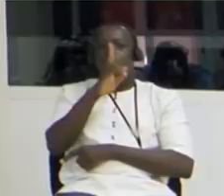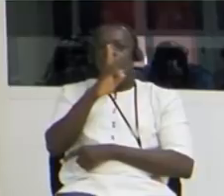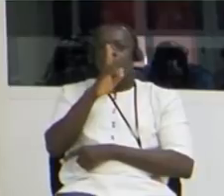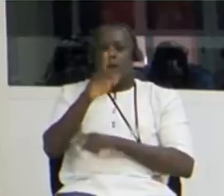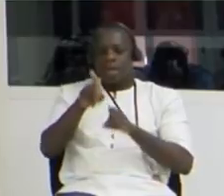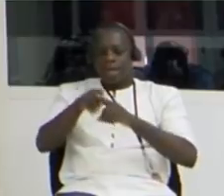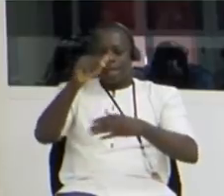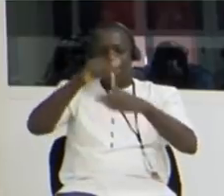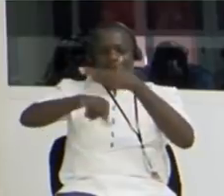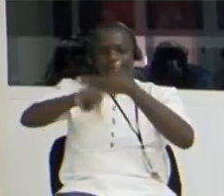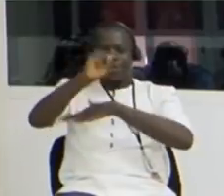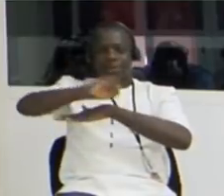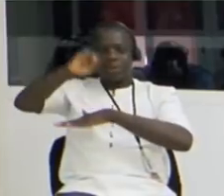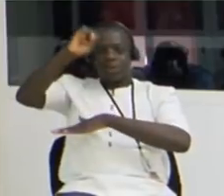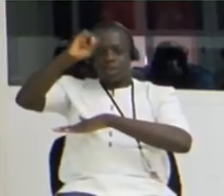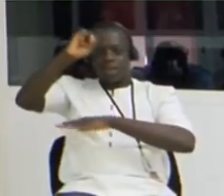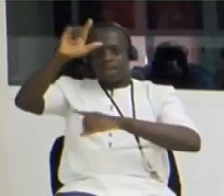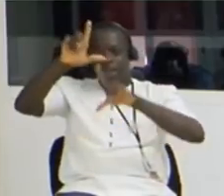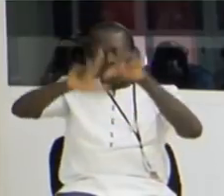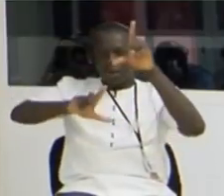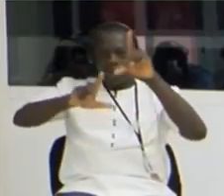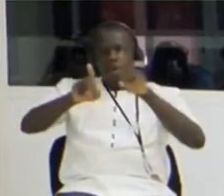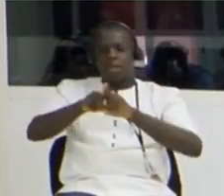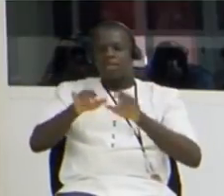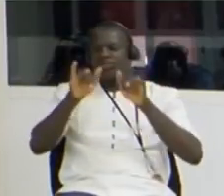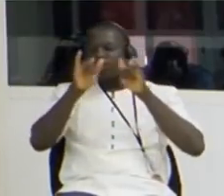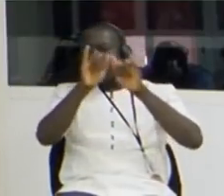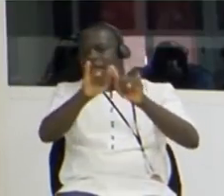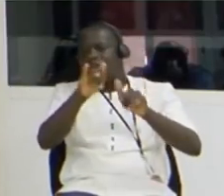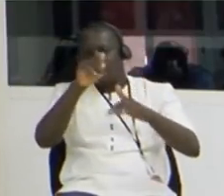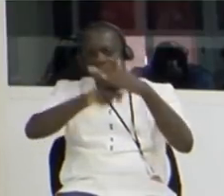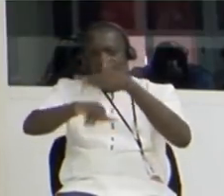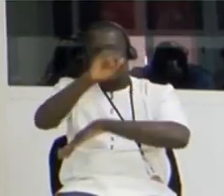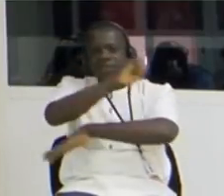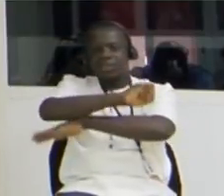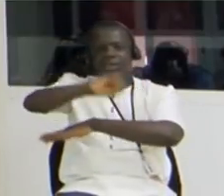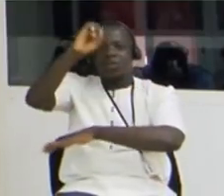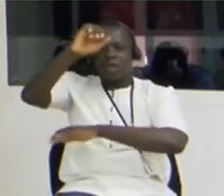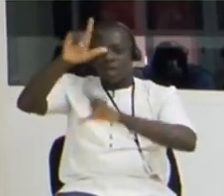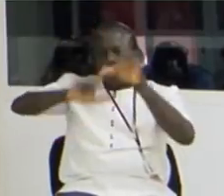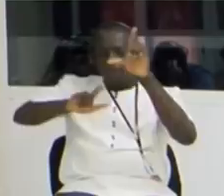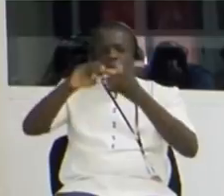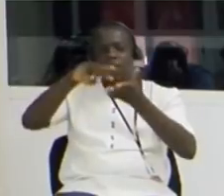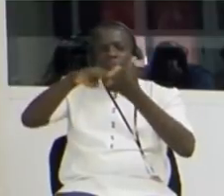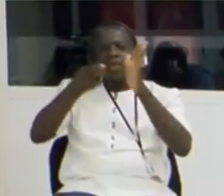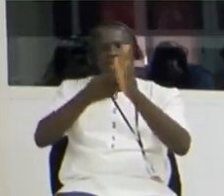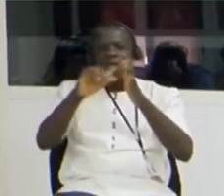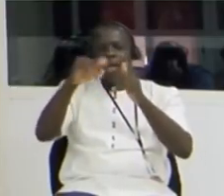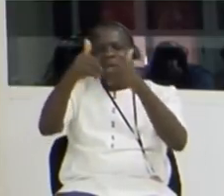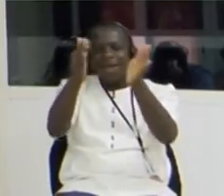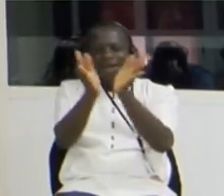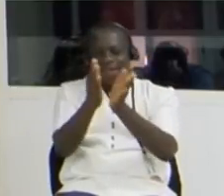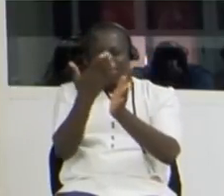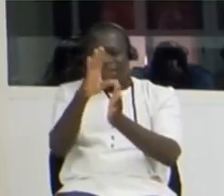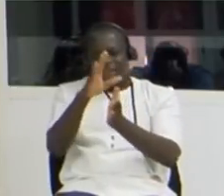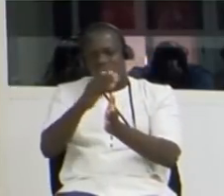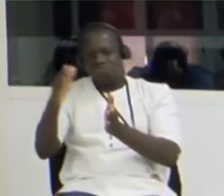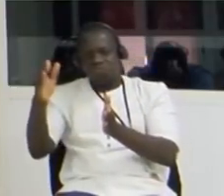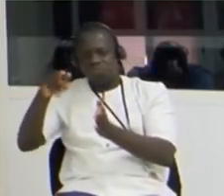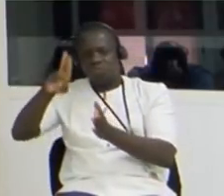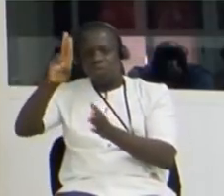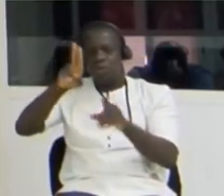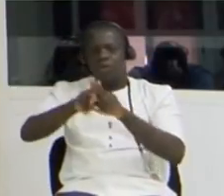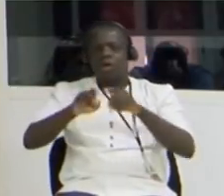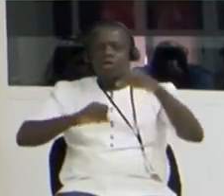at the secondary level and are still at the secondary level, we sponsor them through the ministry. And those at the